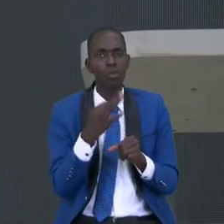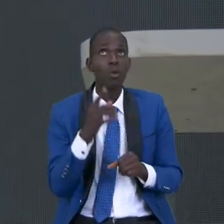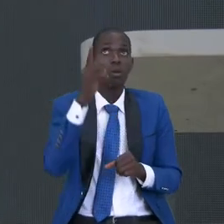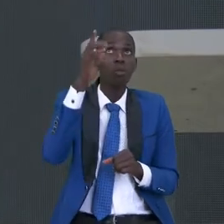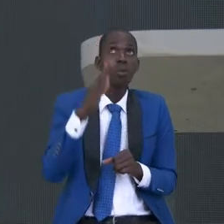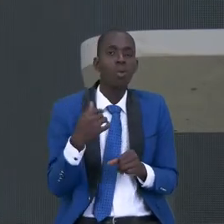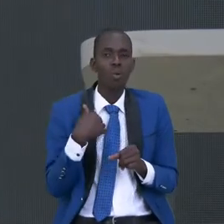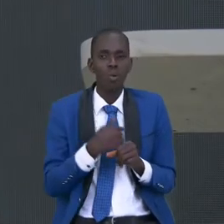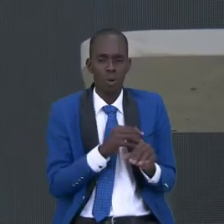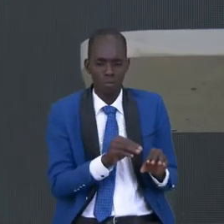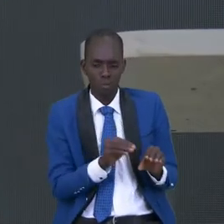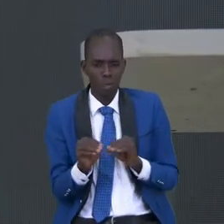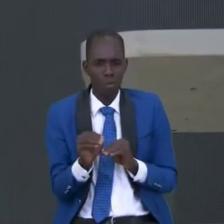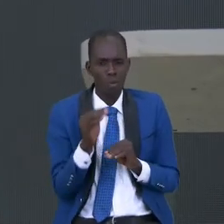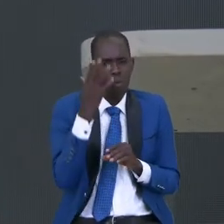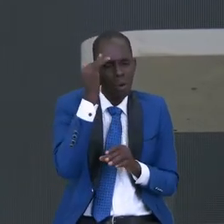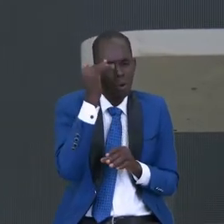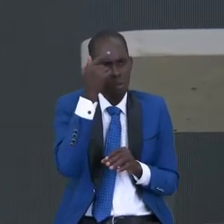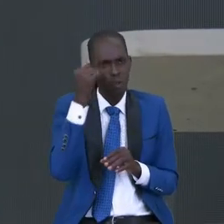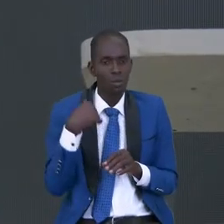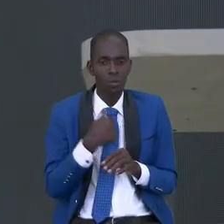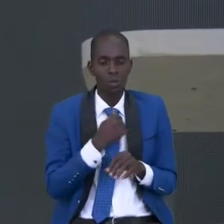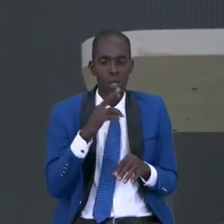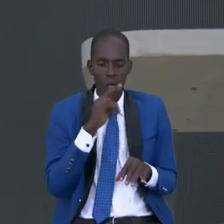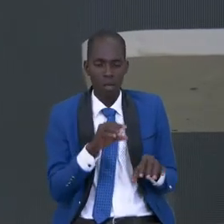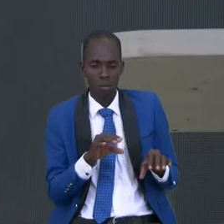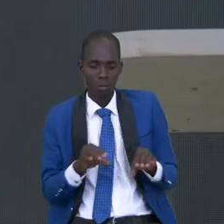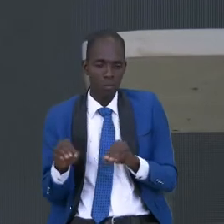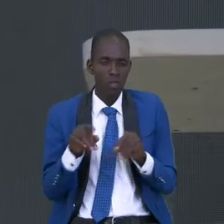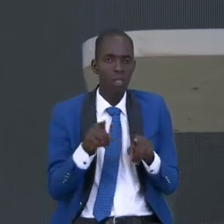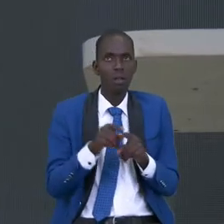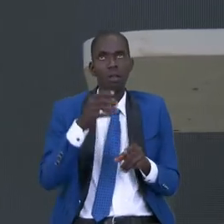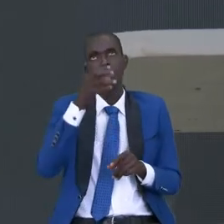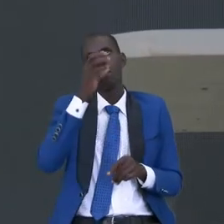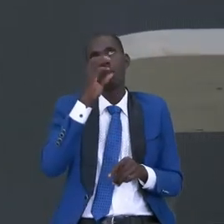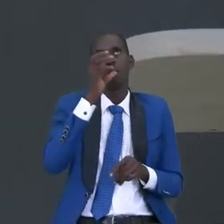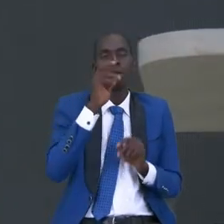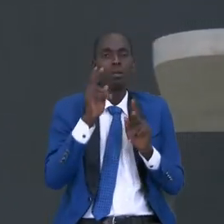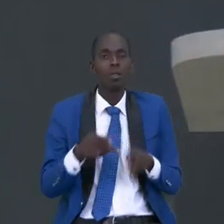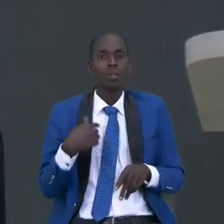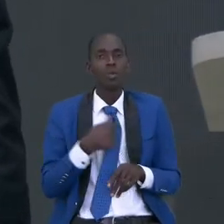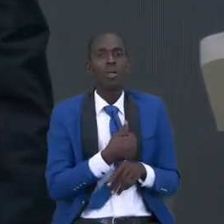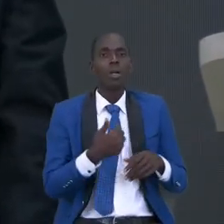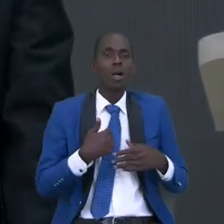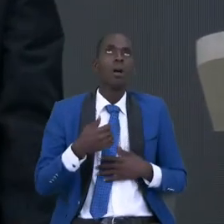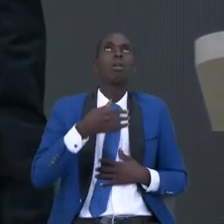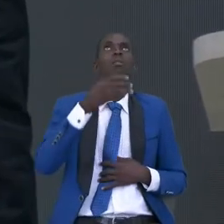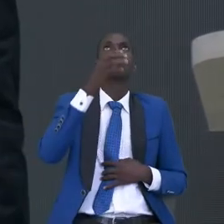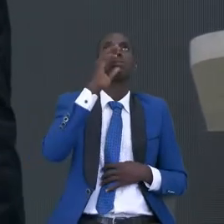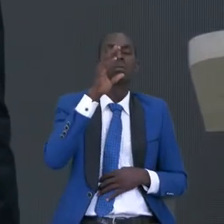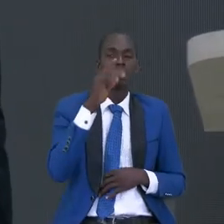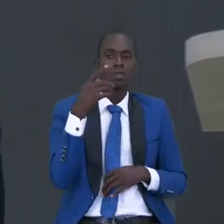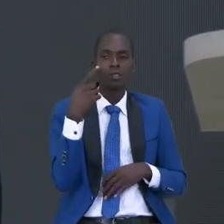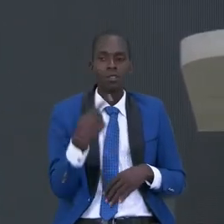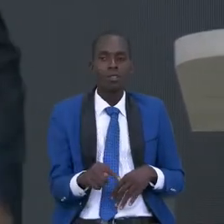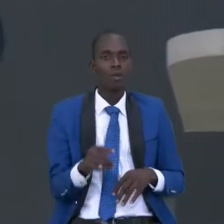we're shifted because we're staggering like a drunken man. We have drunk the water, the wine of